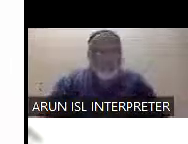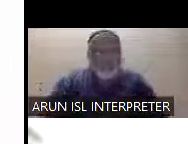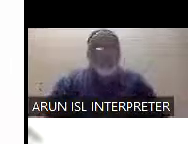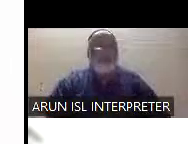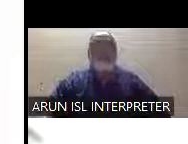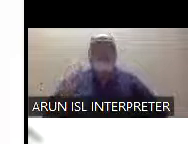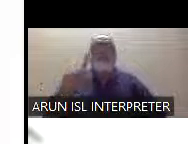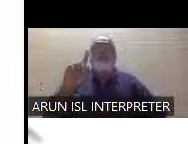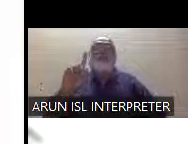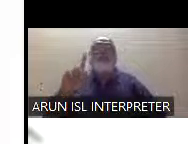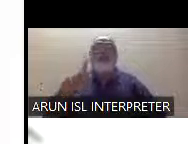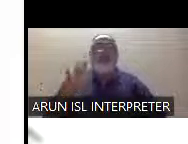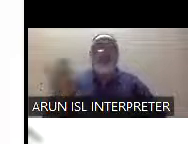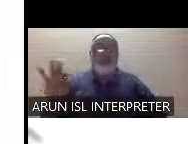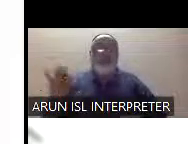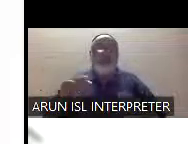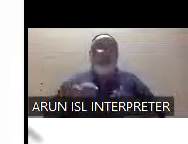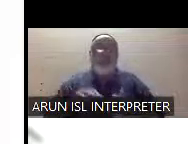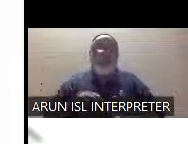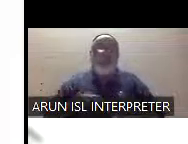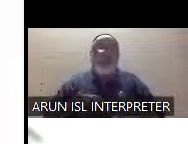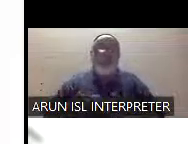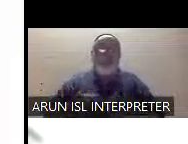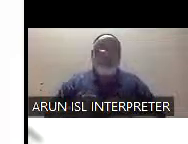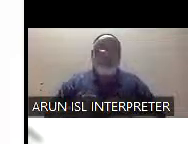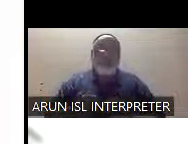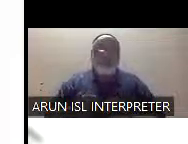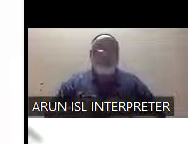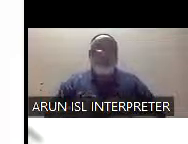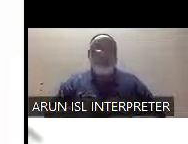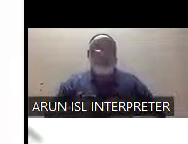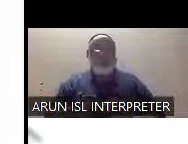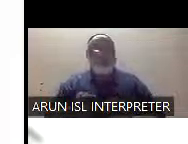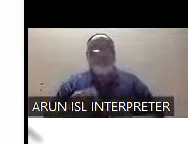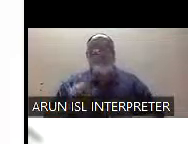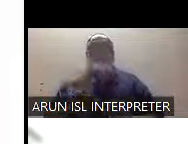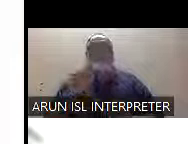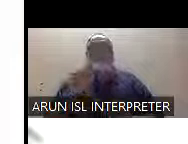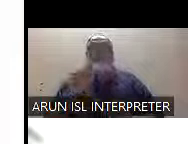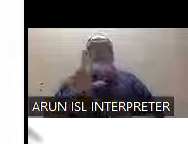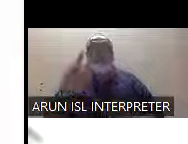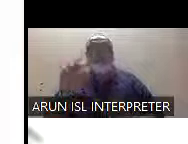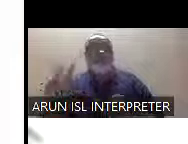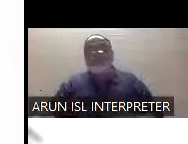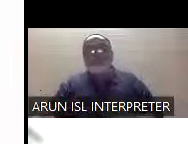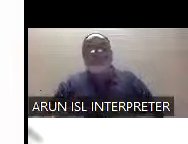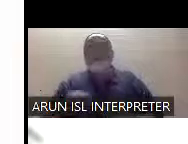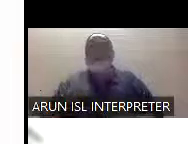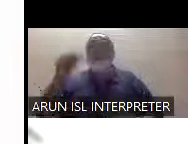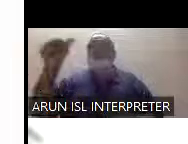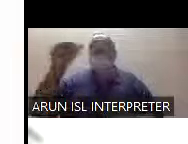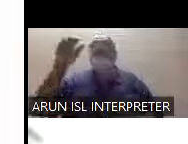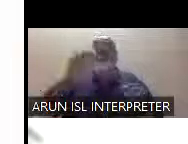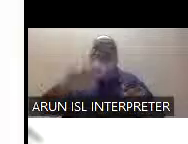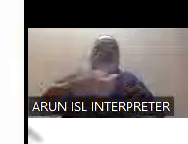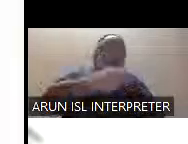below that. So again, when we are putting up switchboards, when we're putting up locks on the doors, we have to